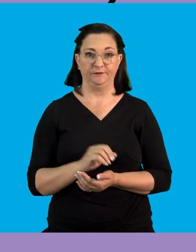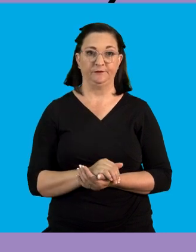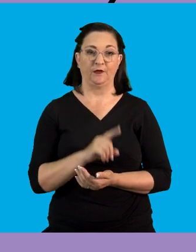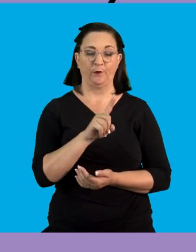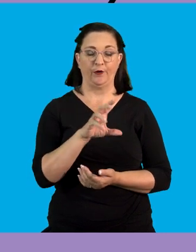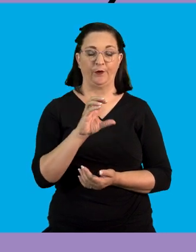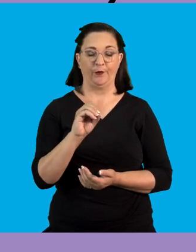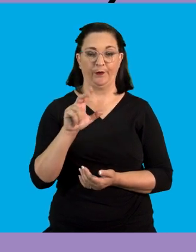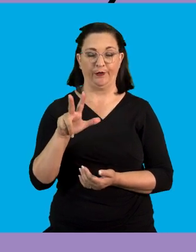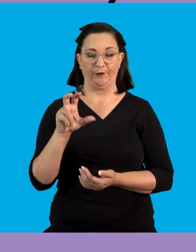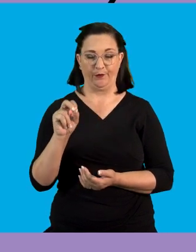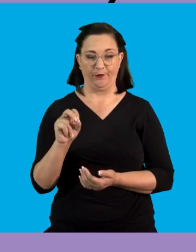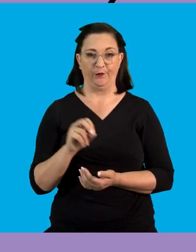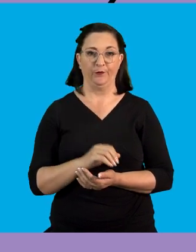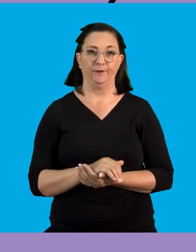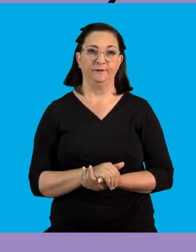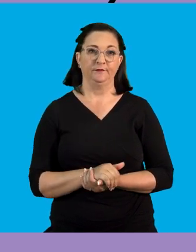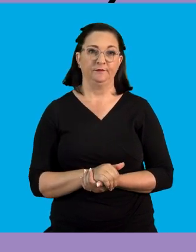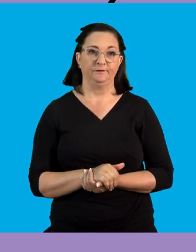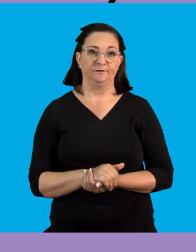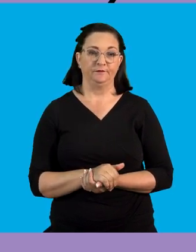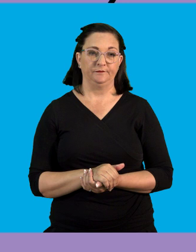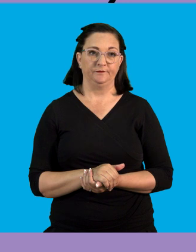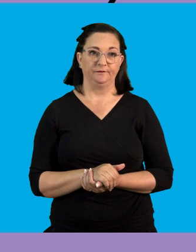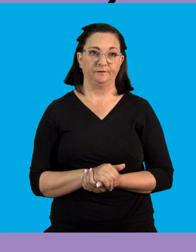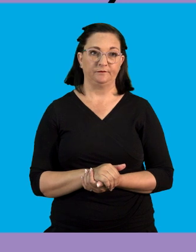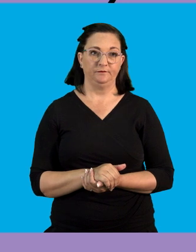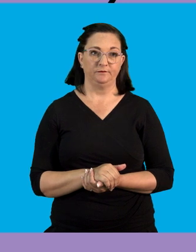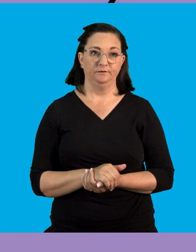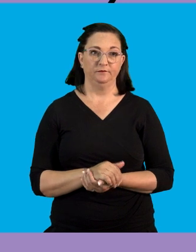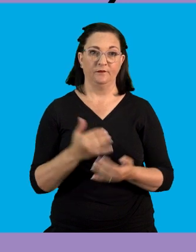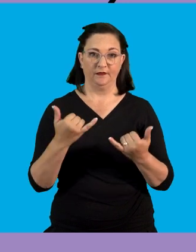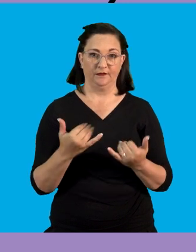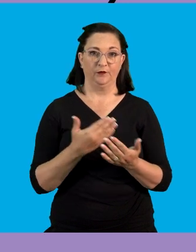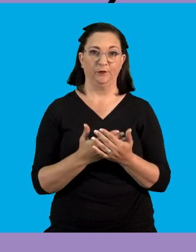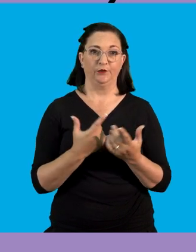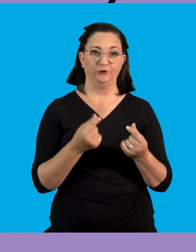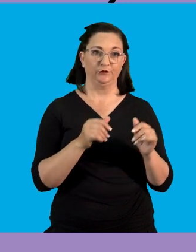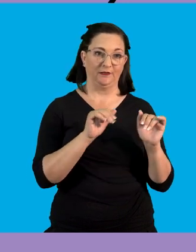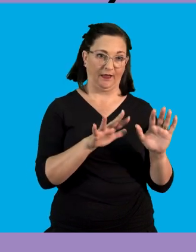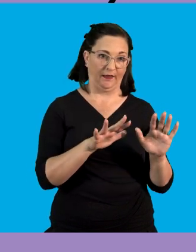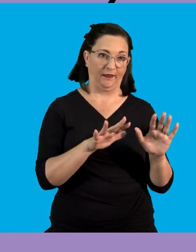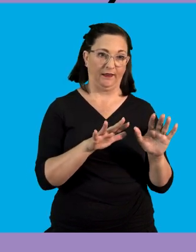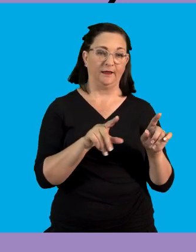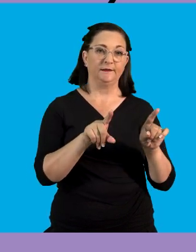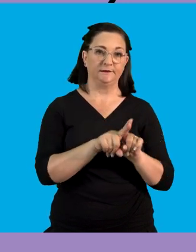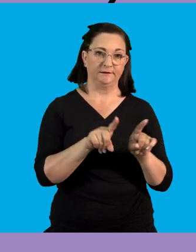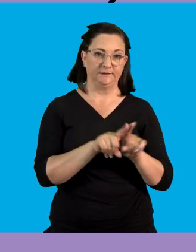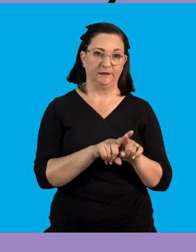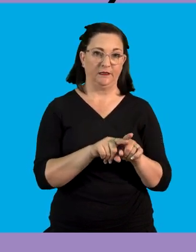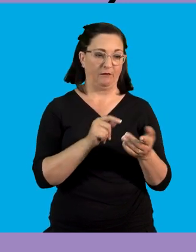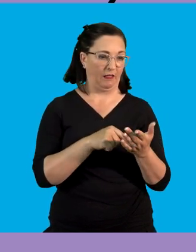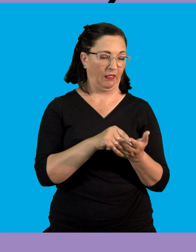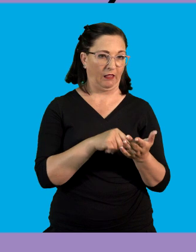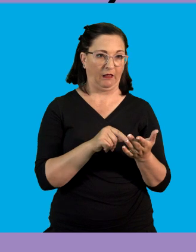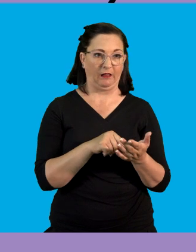1080. So we have 1080 degrees. So that is the outcome of an 8-sided figure.